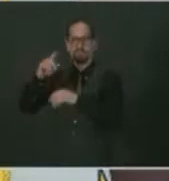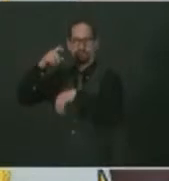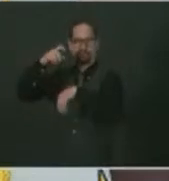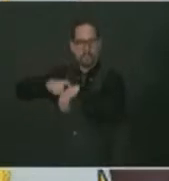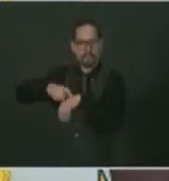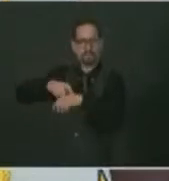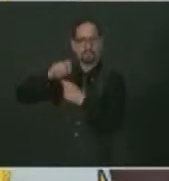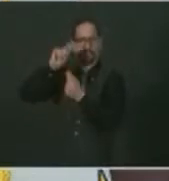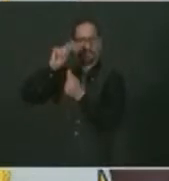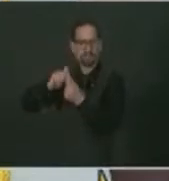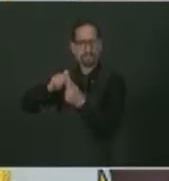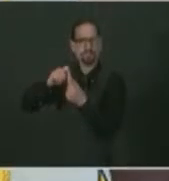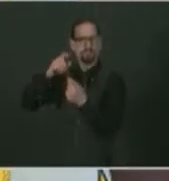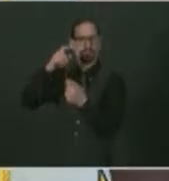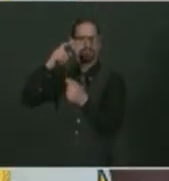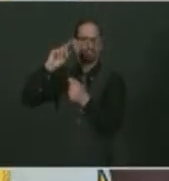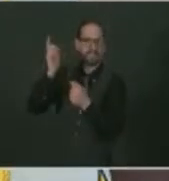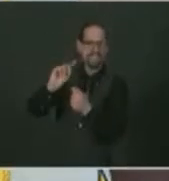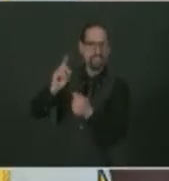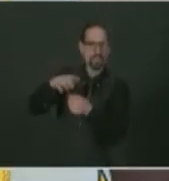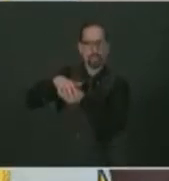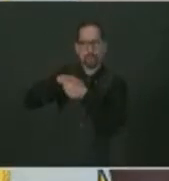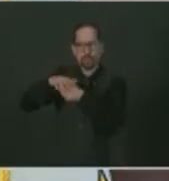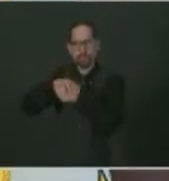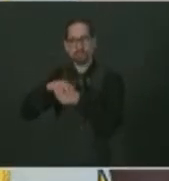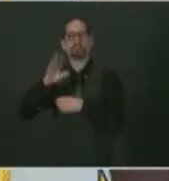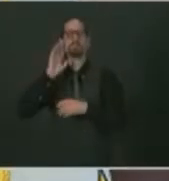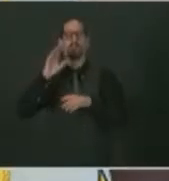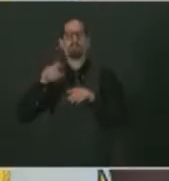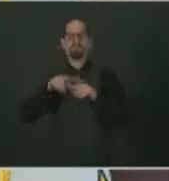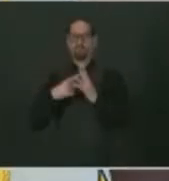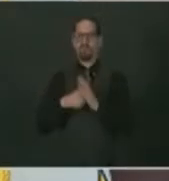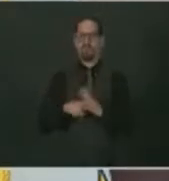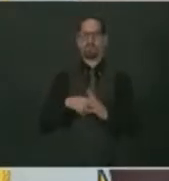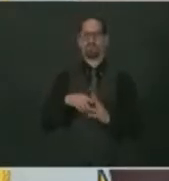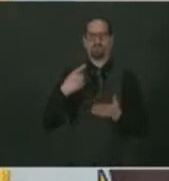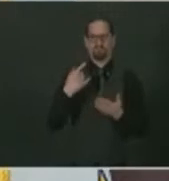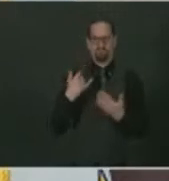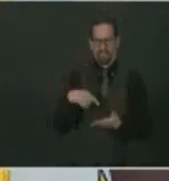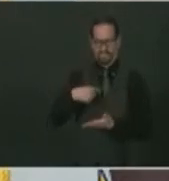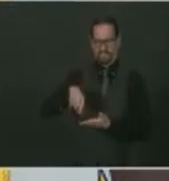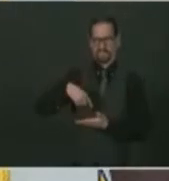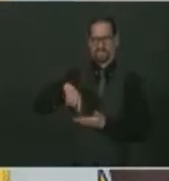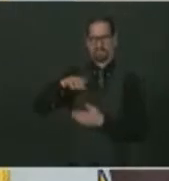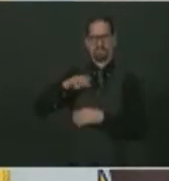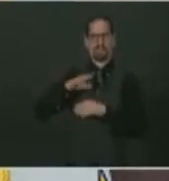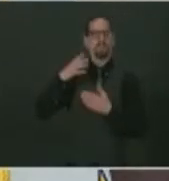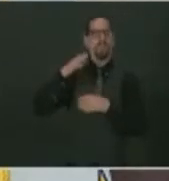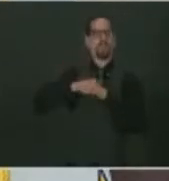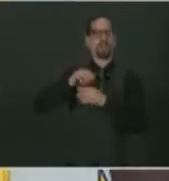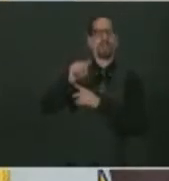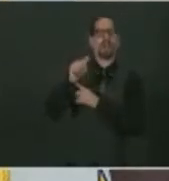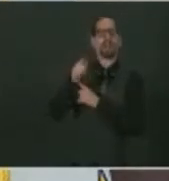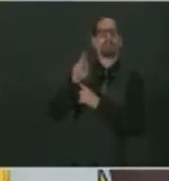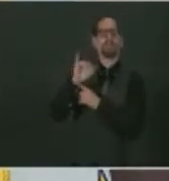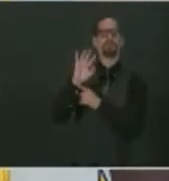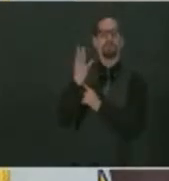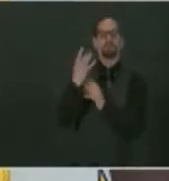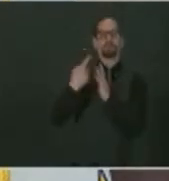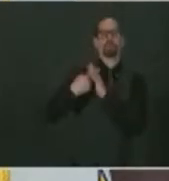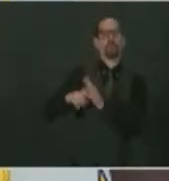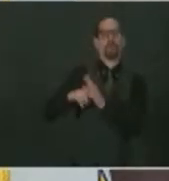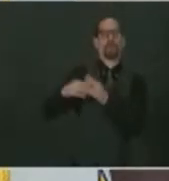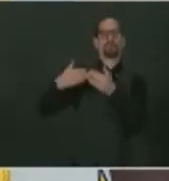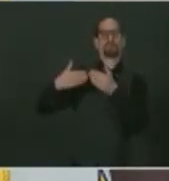send out notifications the week of April 4th, well ahead of expanding eligibility to those 16 plus. People who